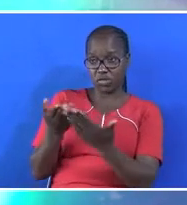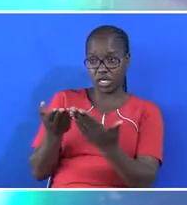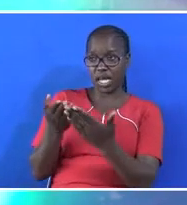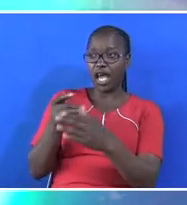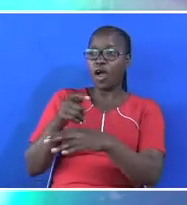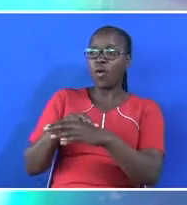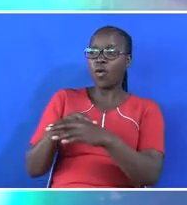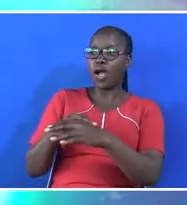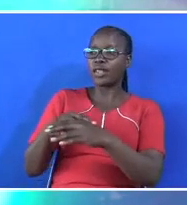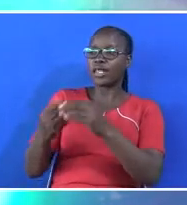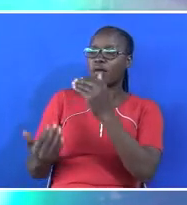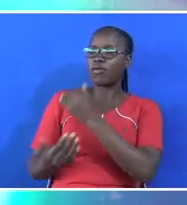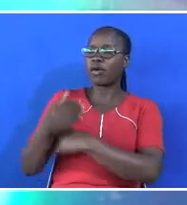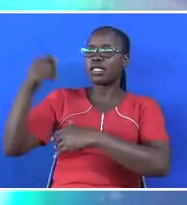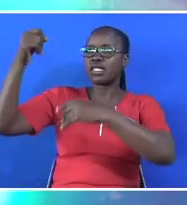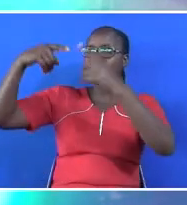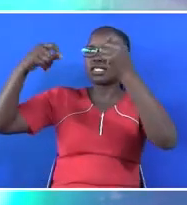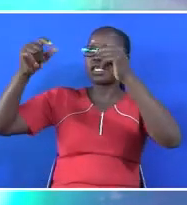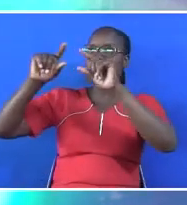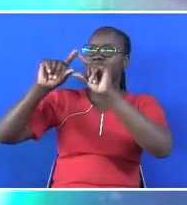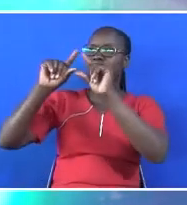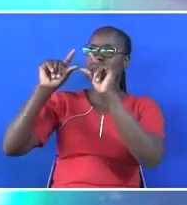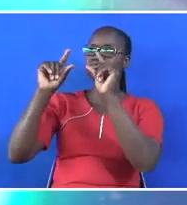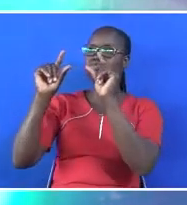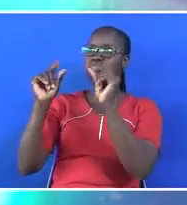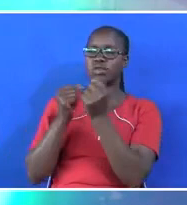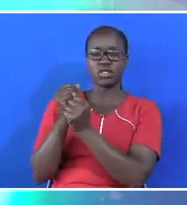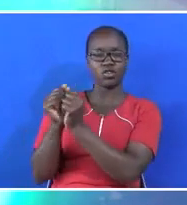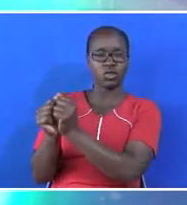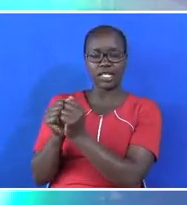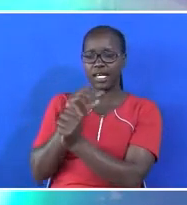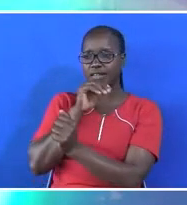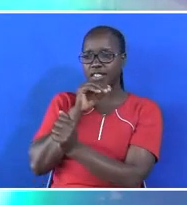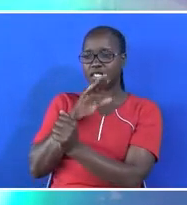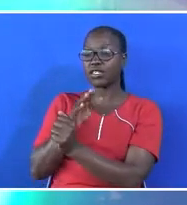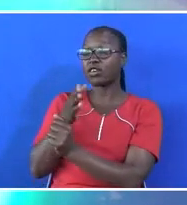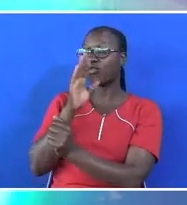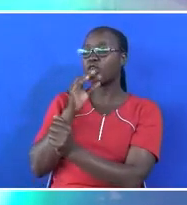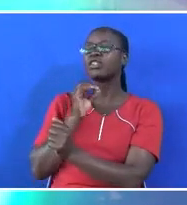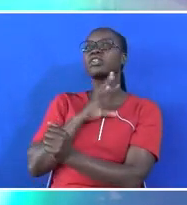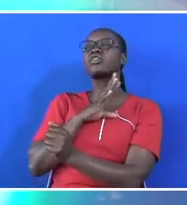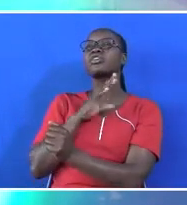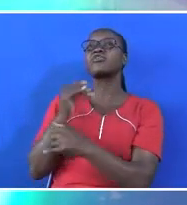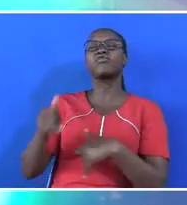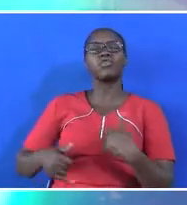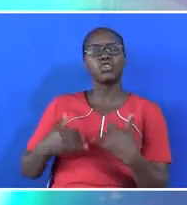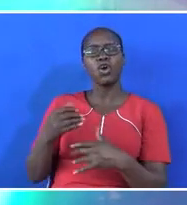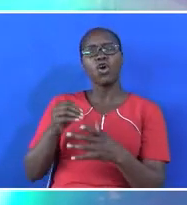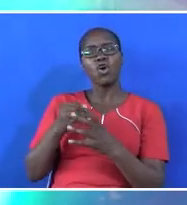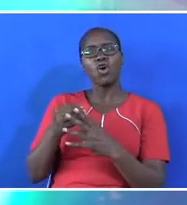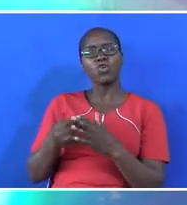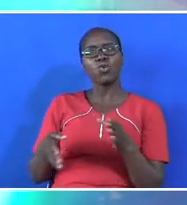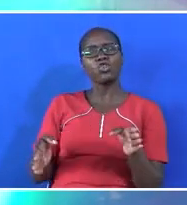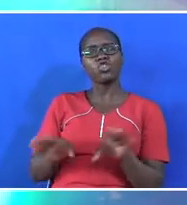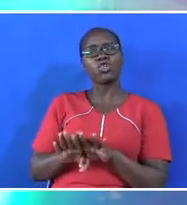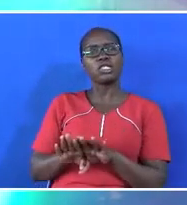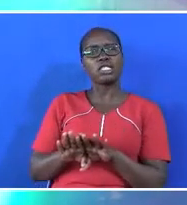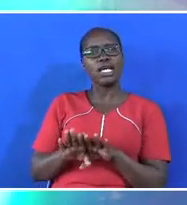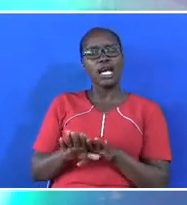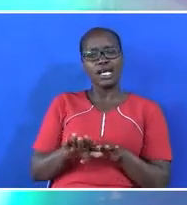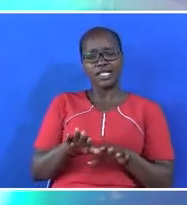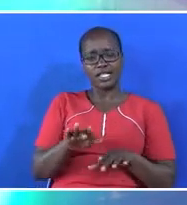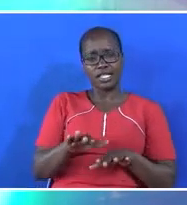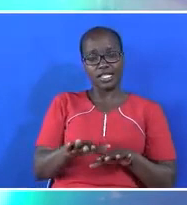the morning stars sung together and all the sons of God shouted for joy? Or who has shut up the sea with